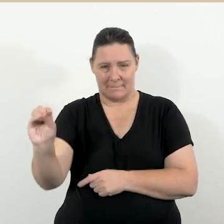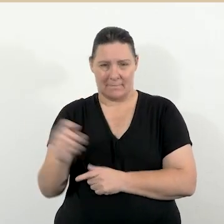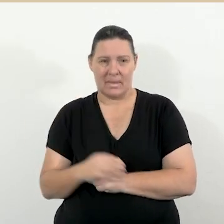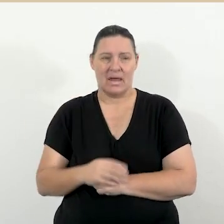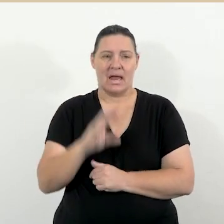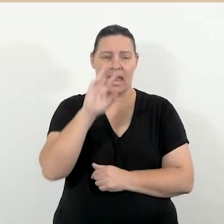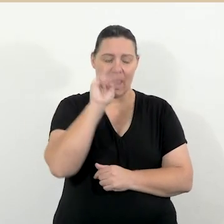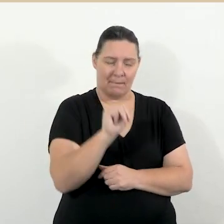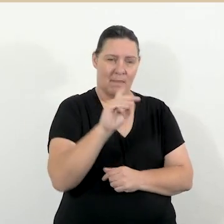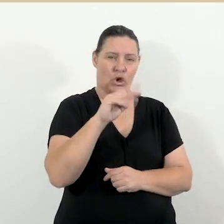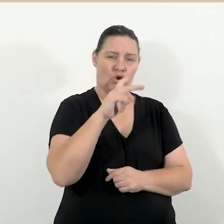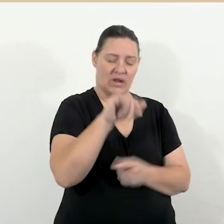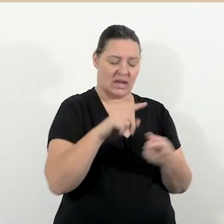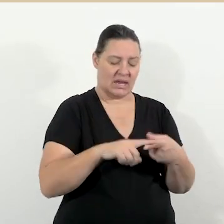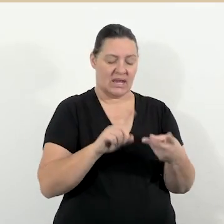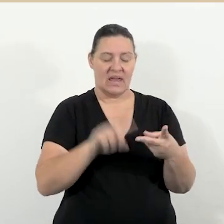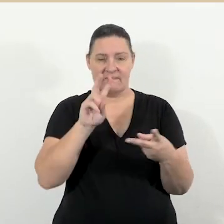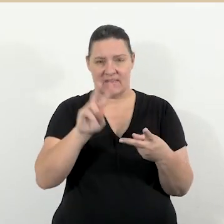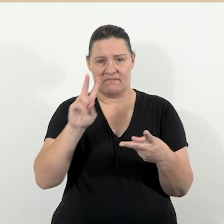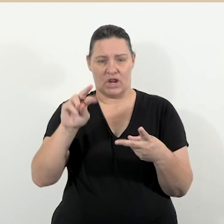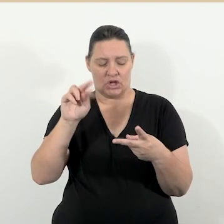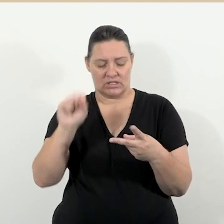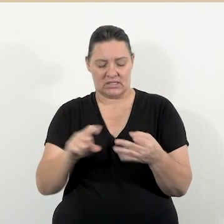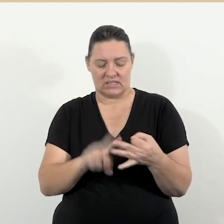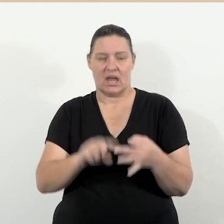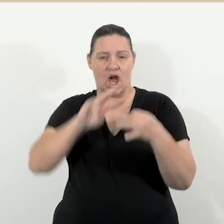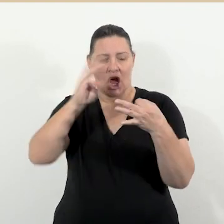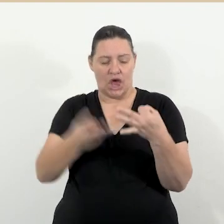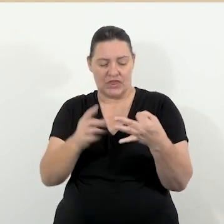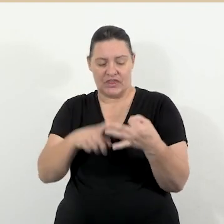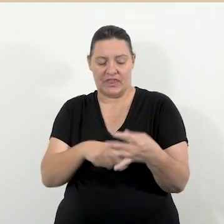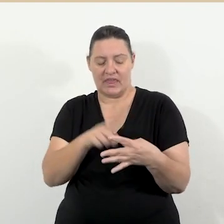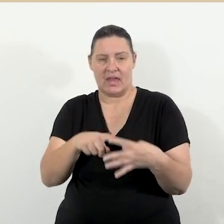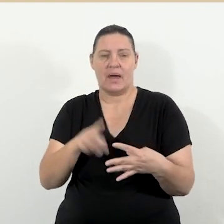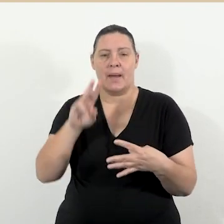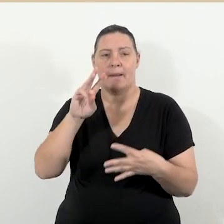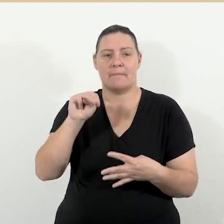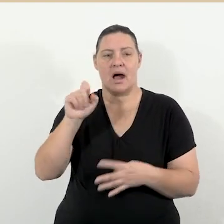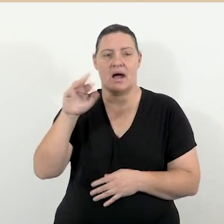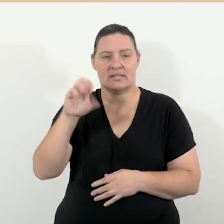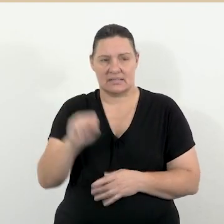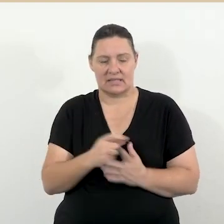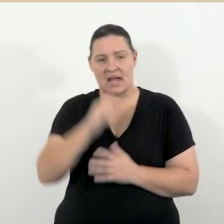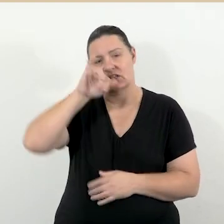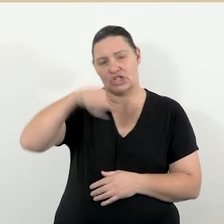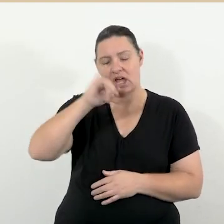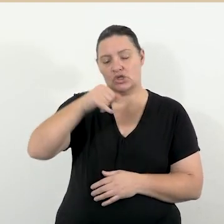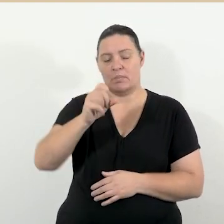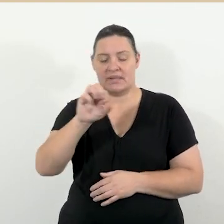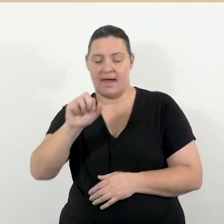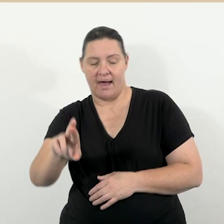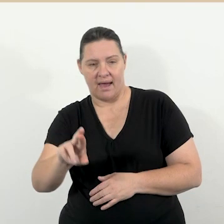that is M for Mercury, V for Venus, E for planet Earth, M for Mars, J